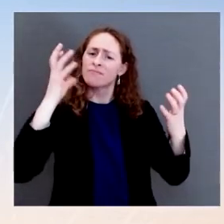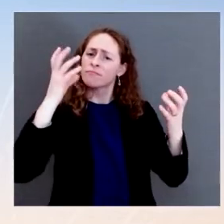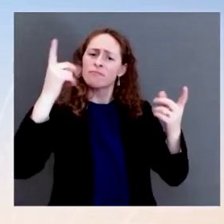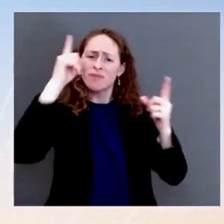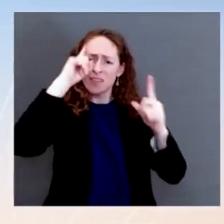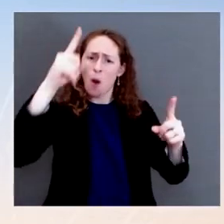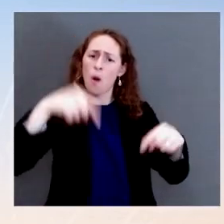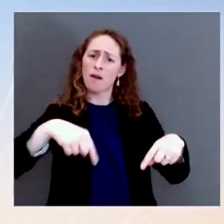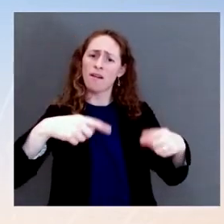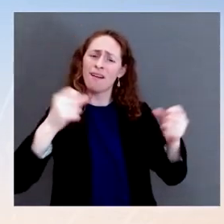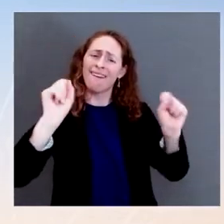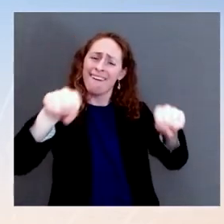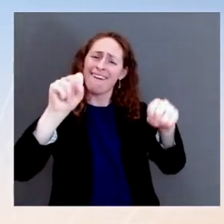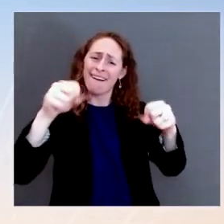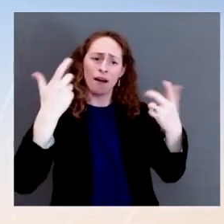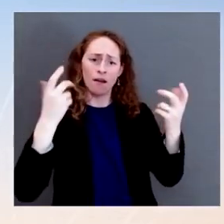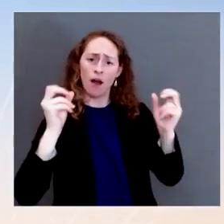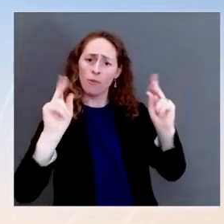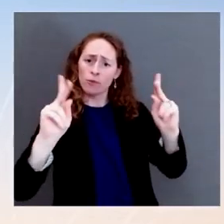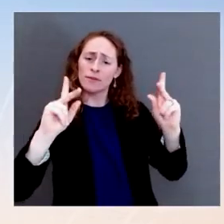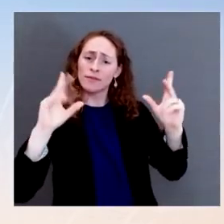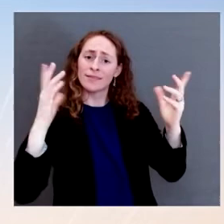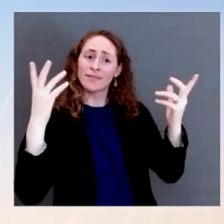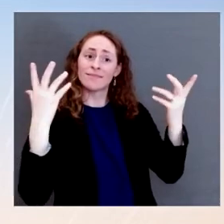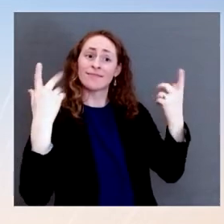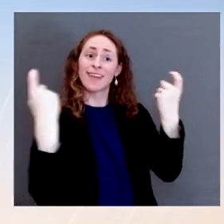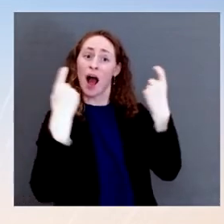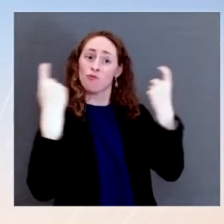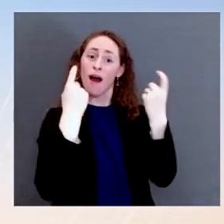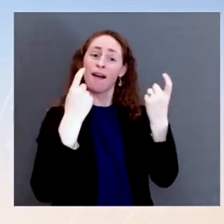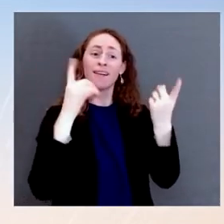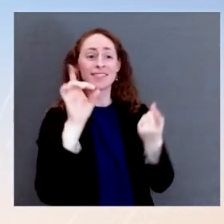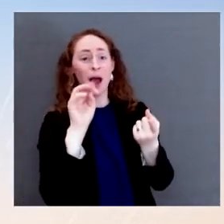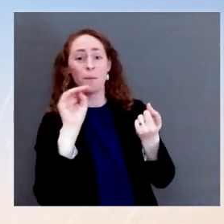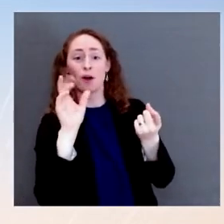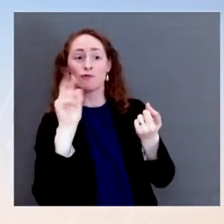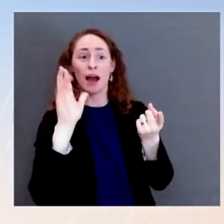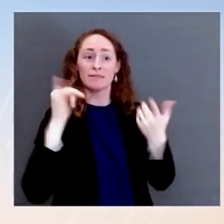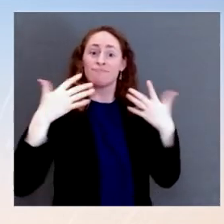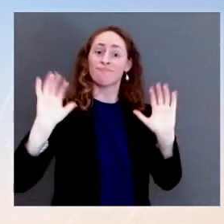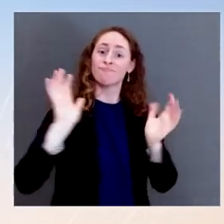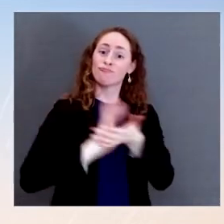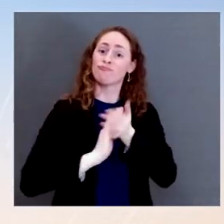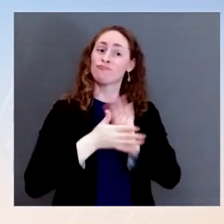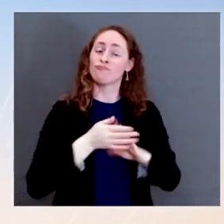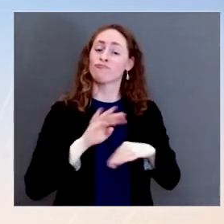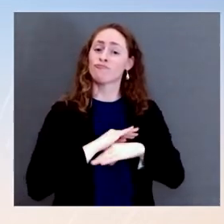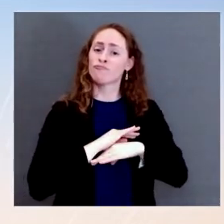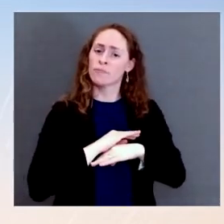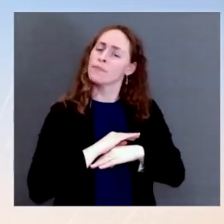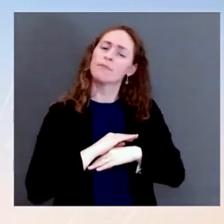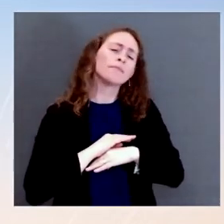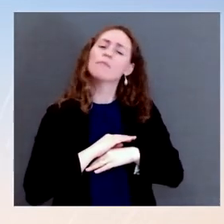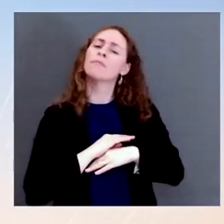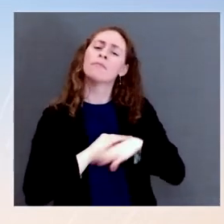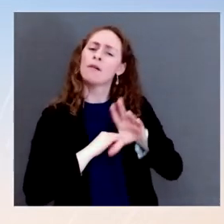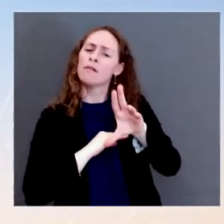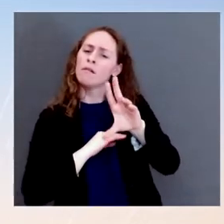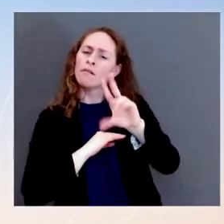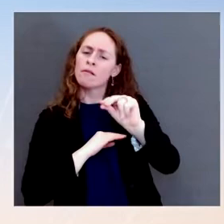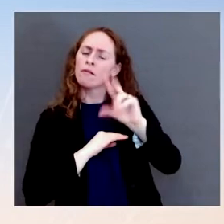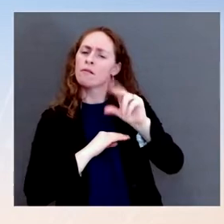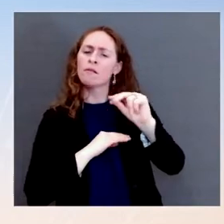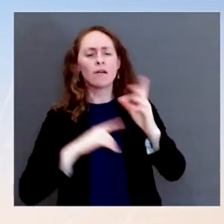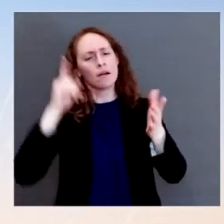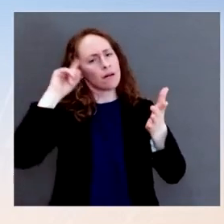to do better. The president feels that, democracy is always a work in progress. You're always trying to make